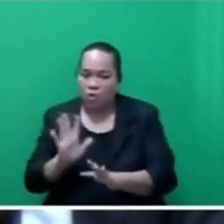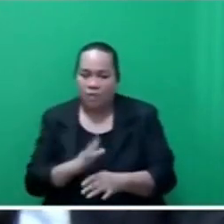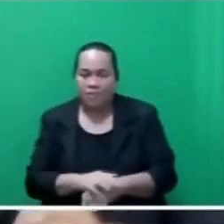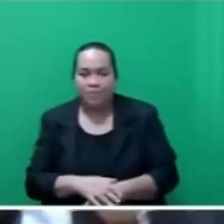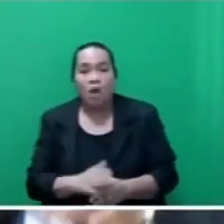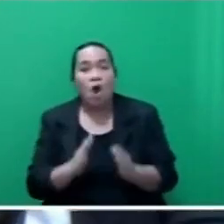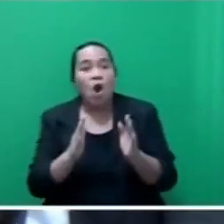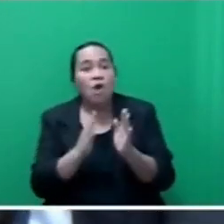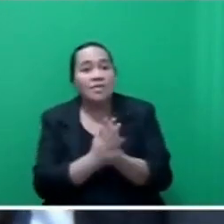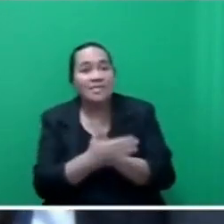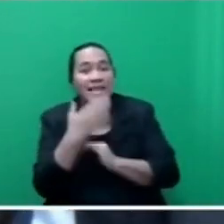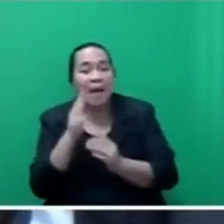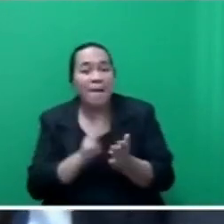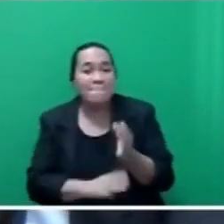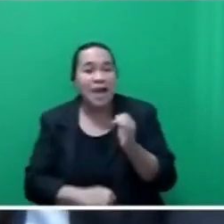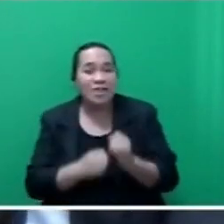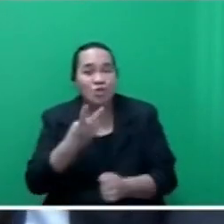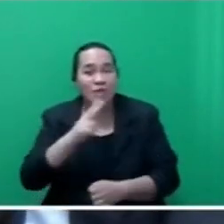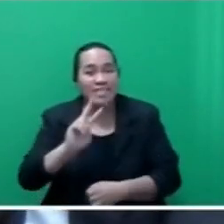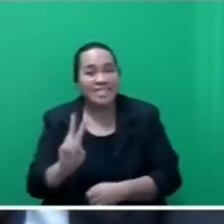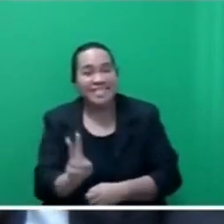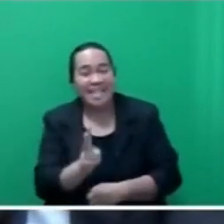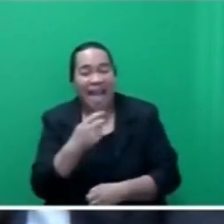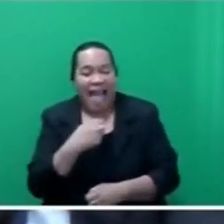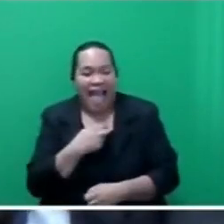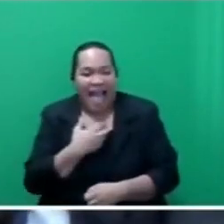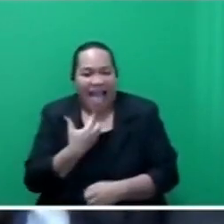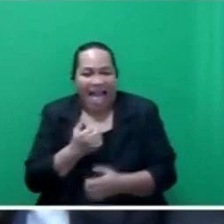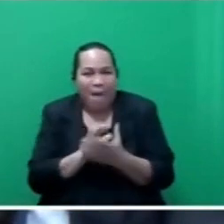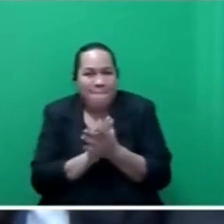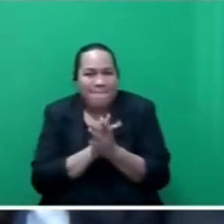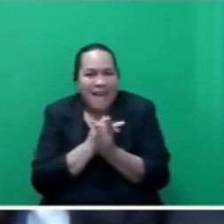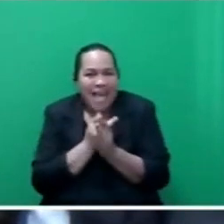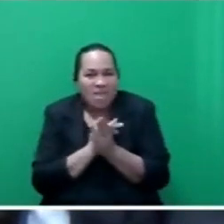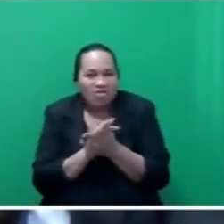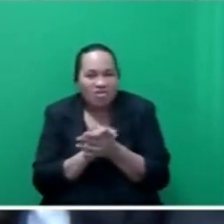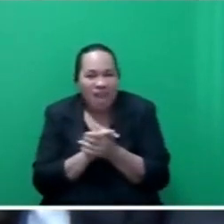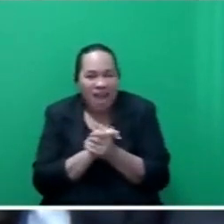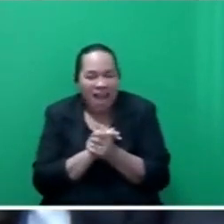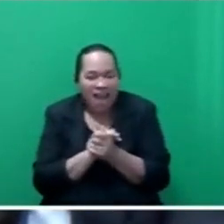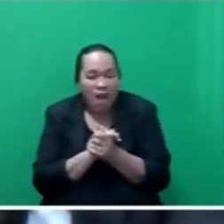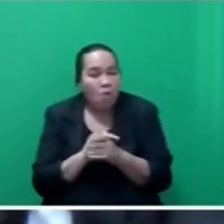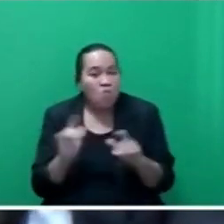Sunday, March the 22nd, I had the pleasure of